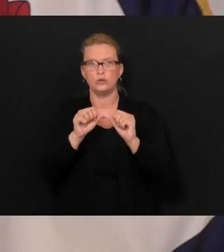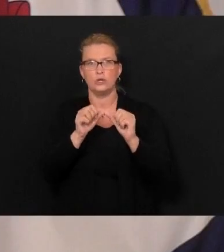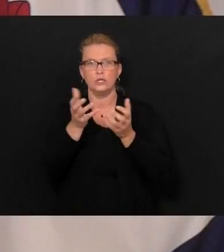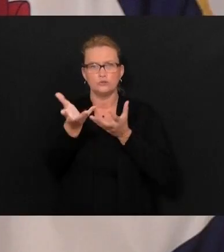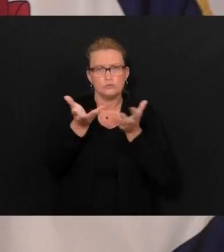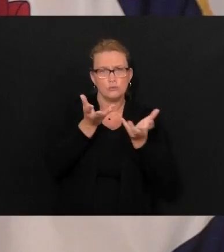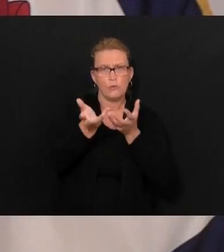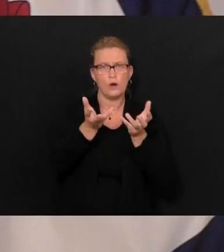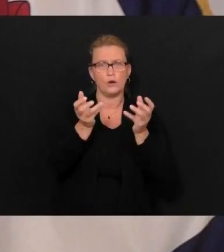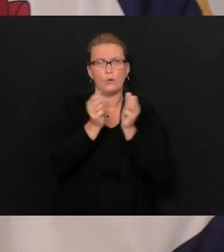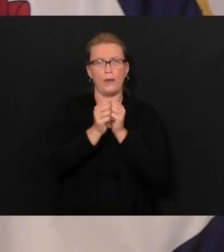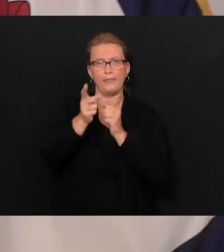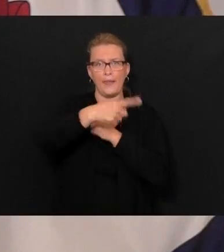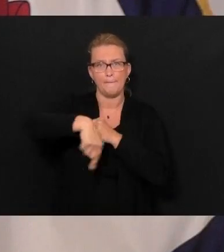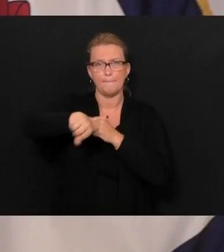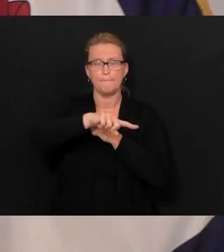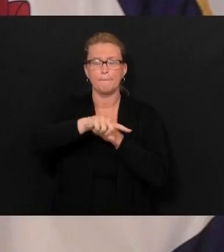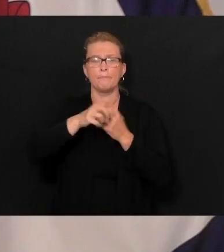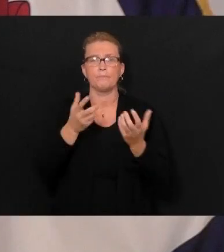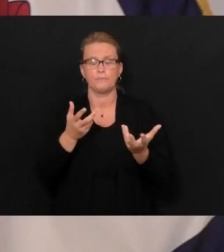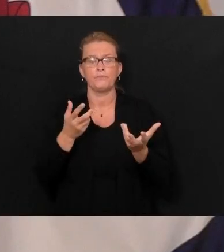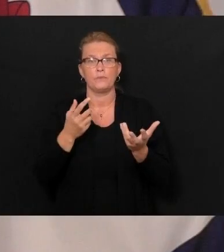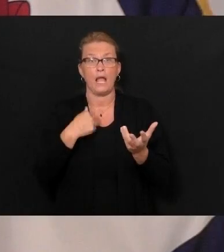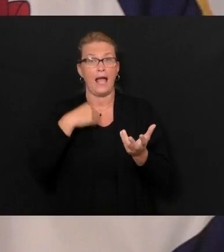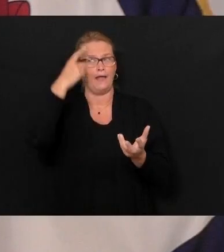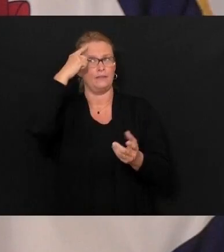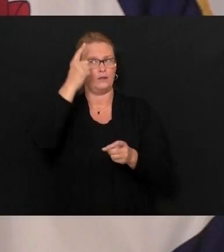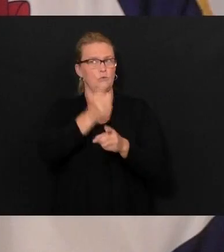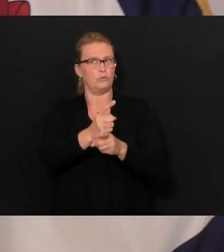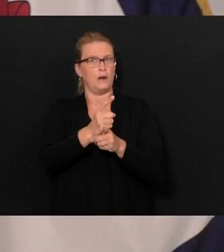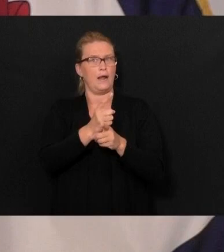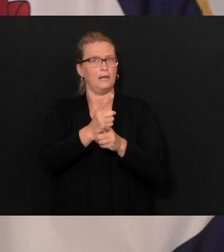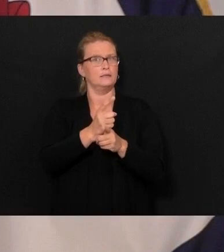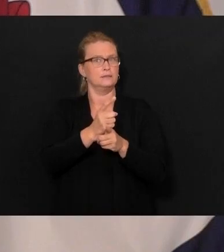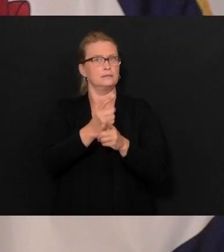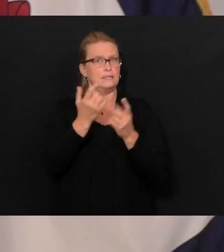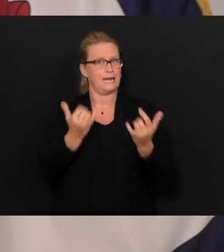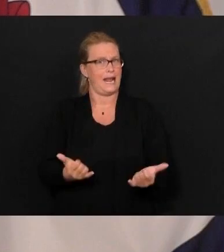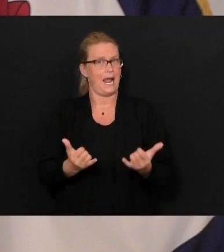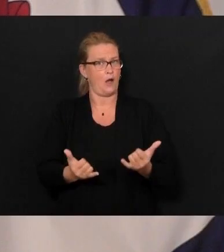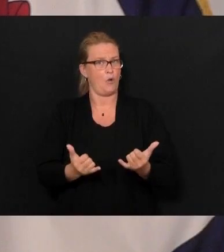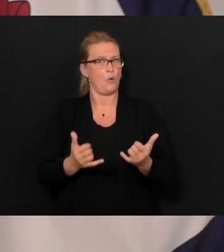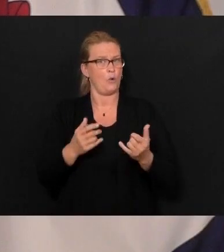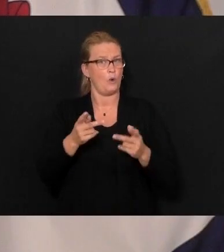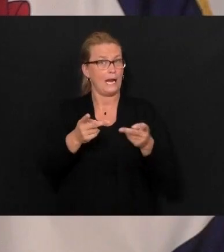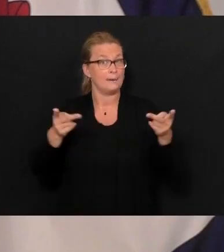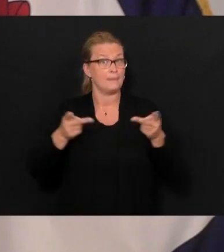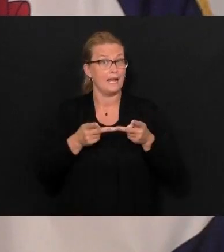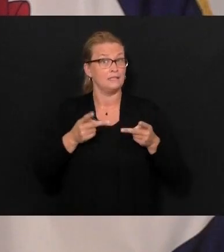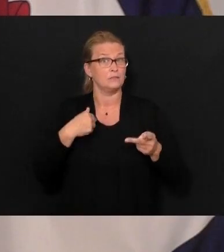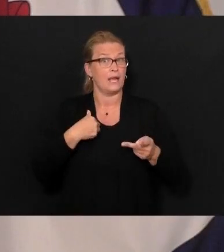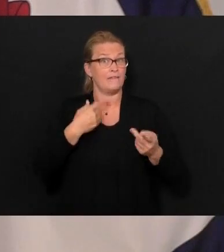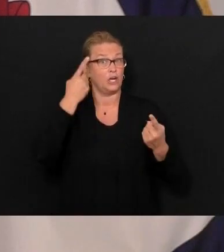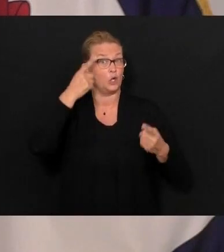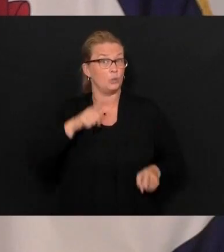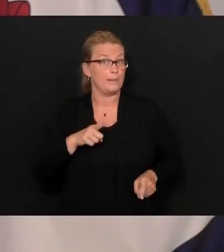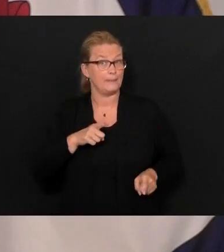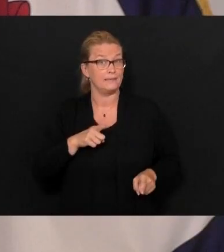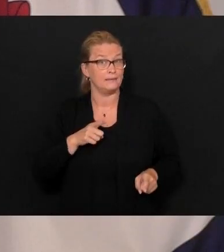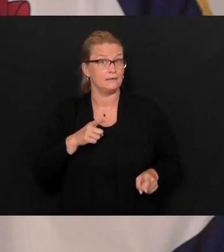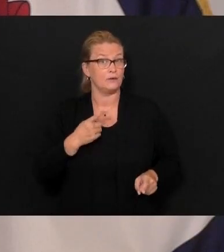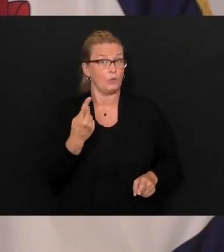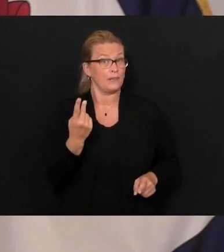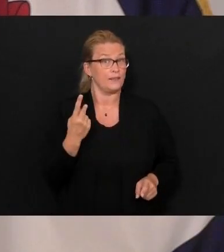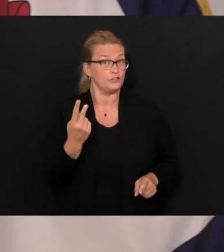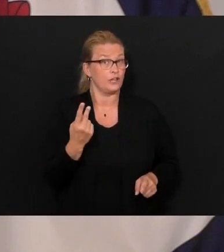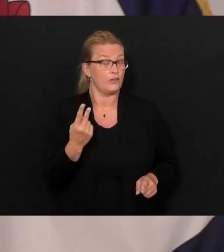through and work things out. I think we're right on the verge of being able to have an agreement between each other that